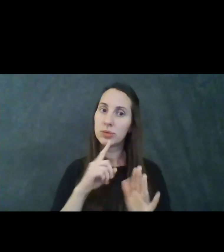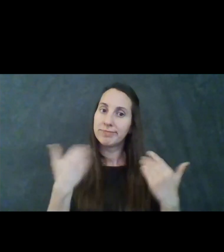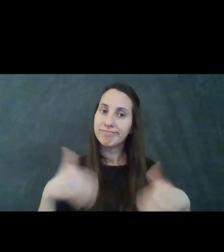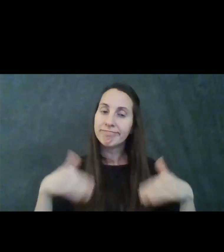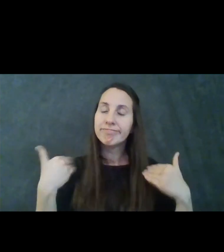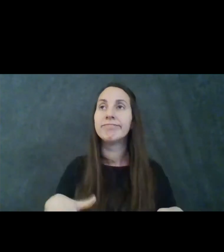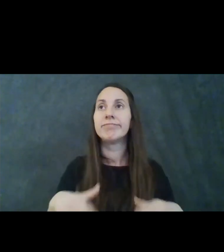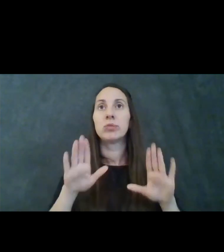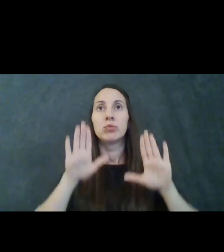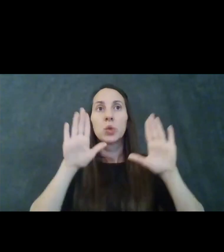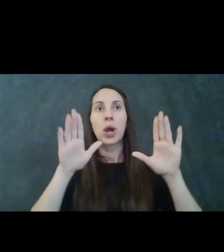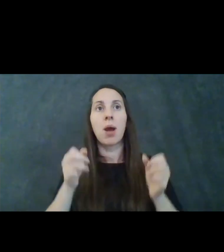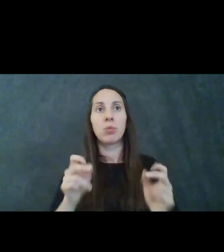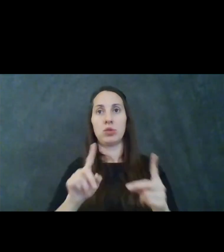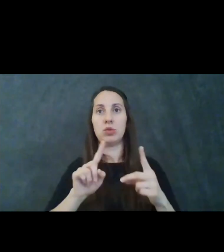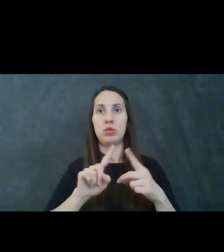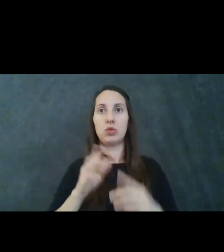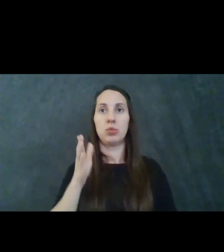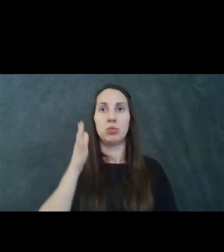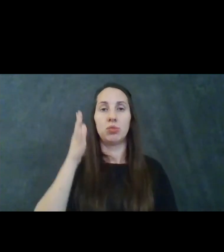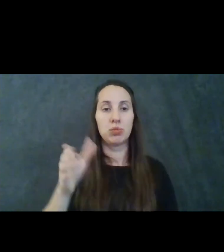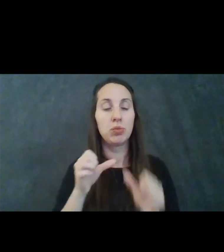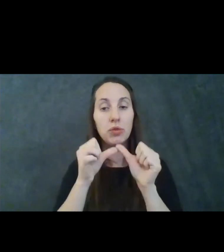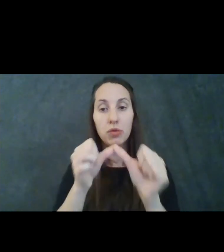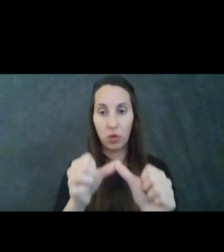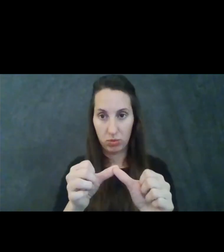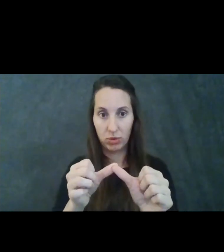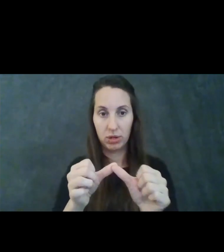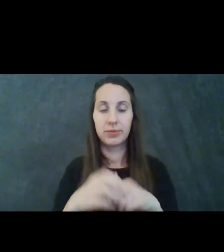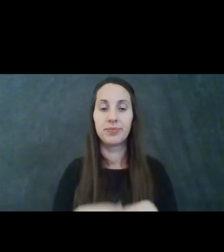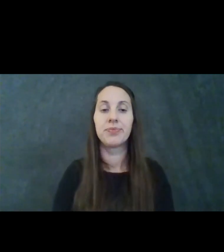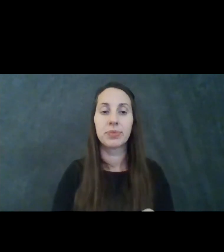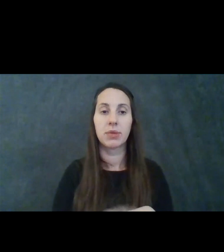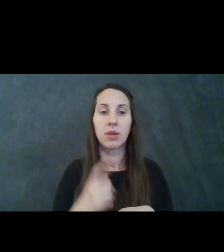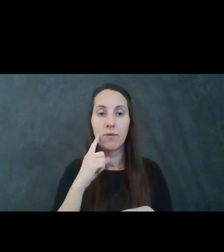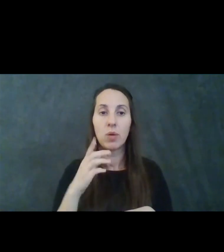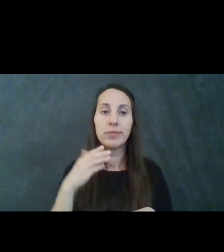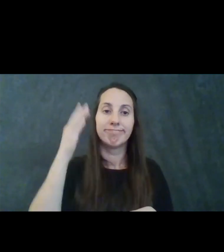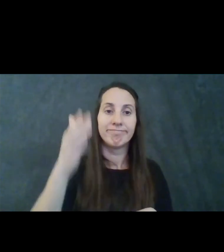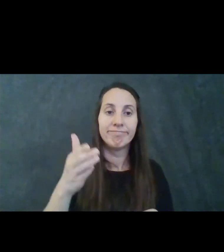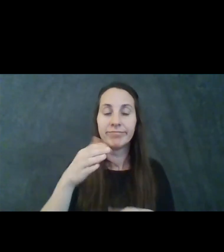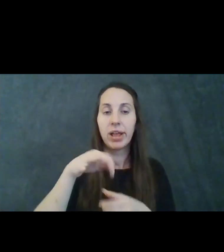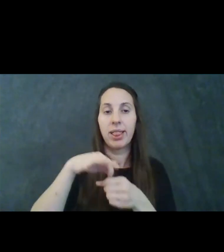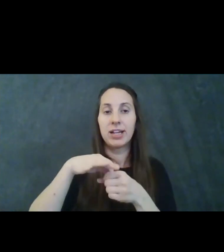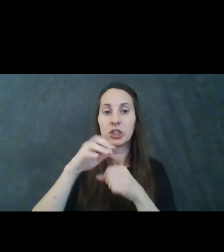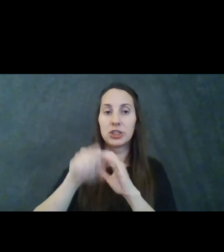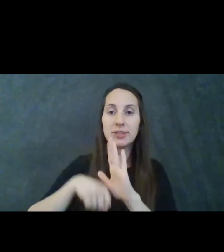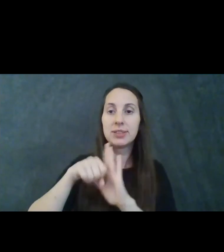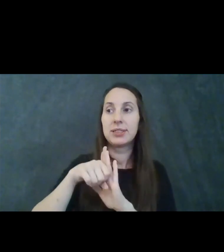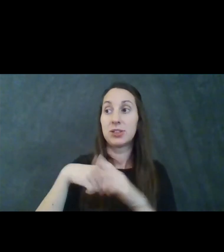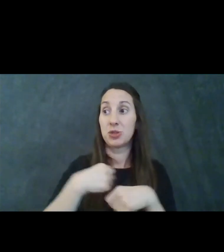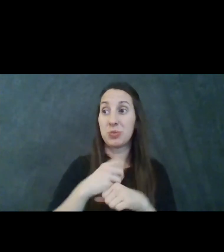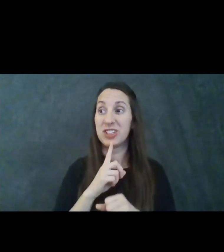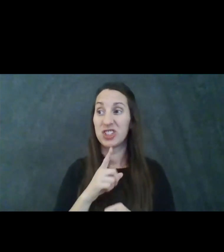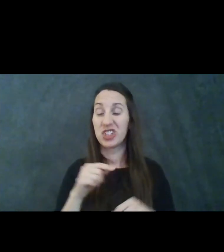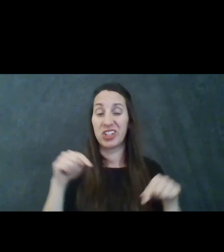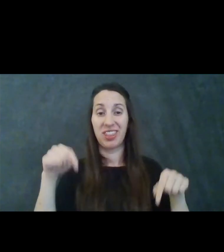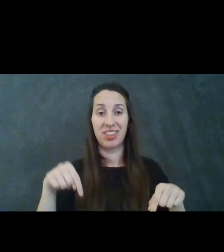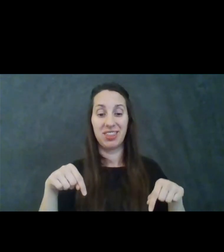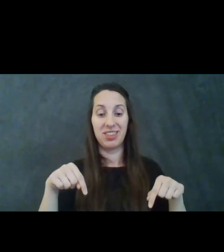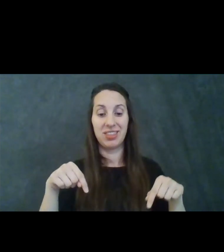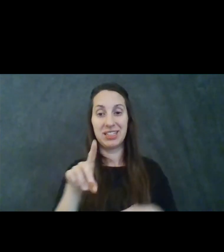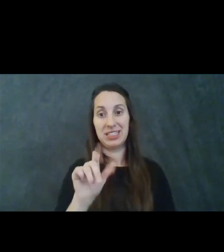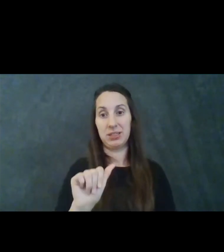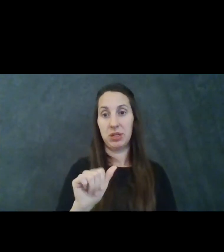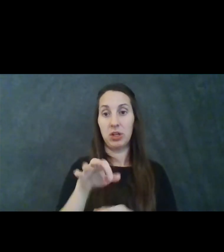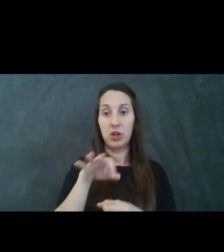we move into the continuing election season, to make sure that this vote really is identified,